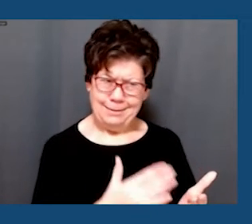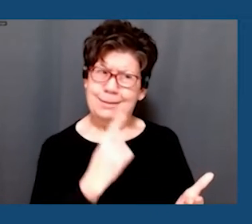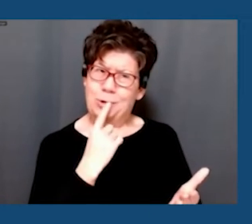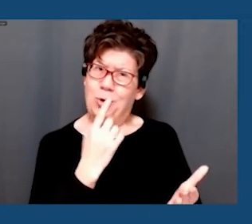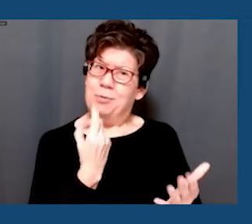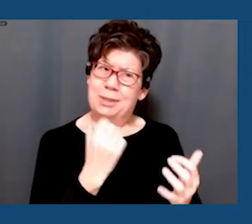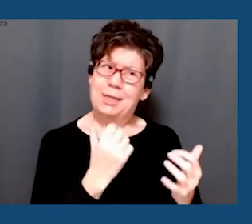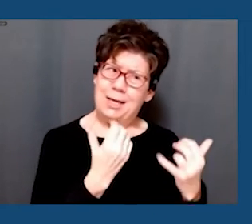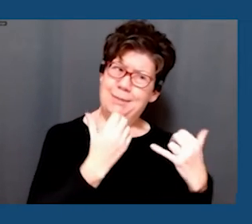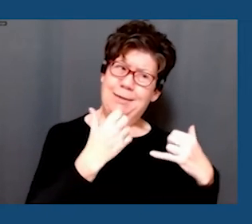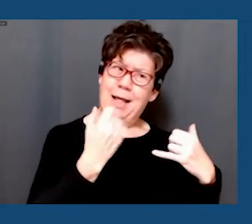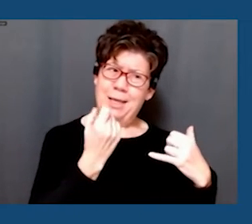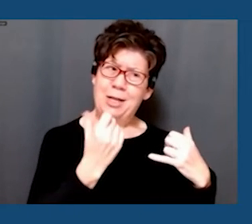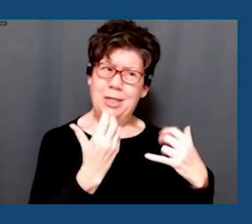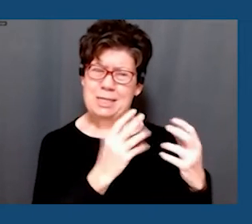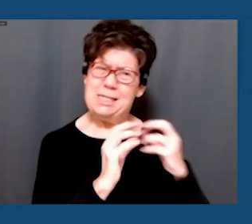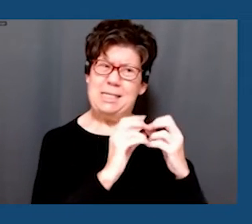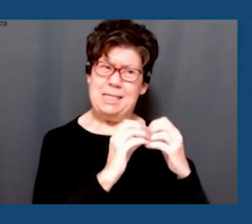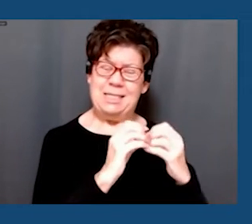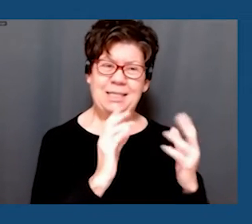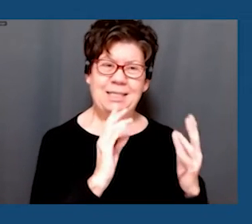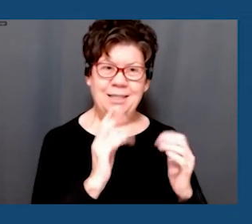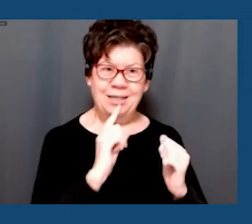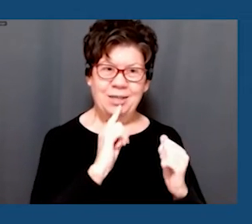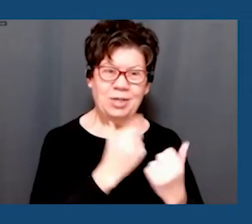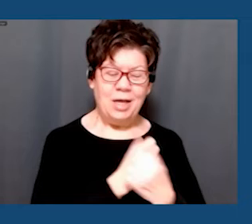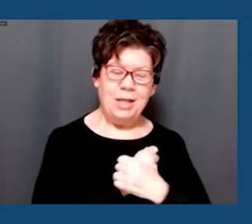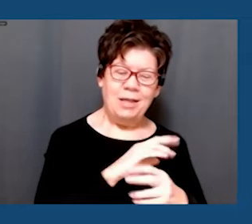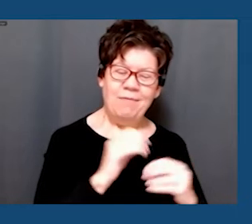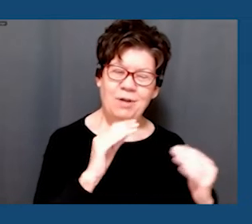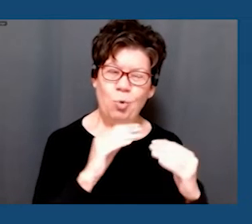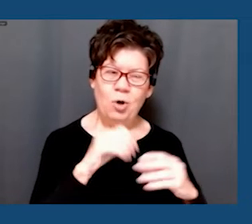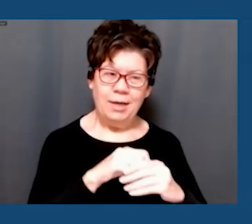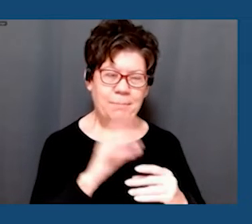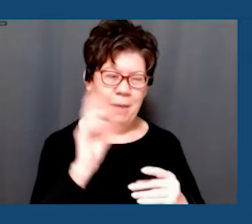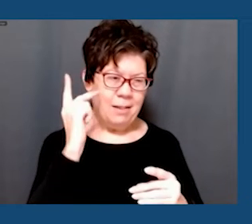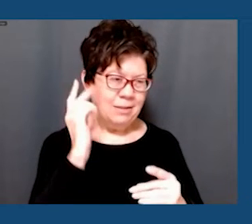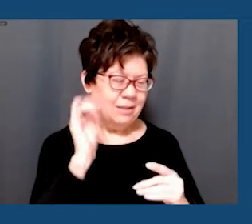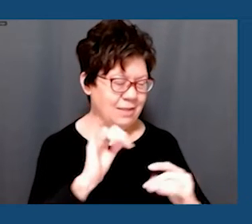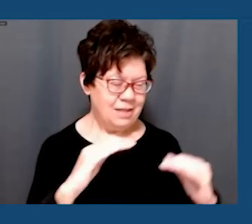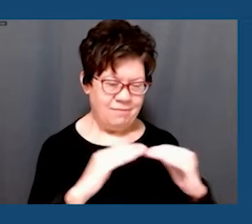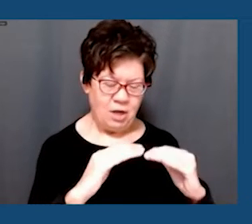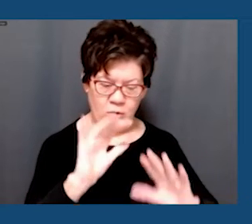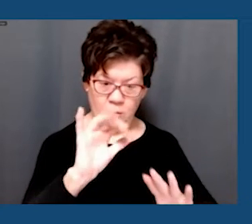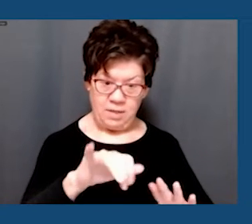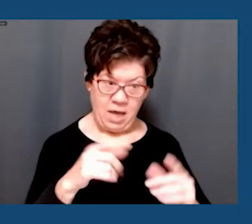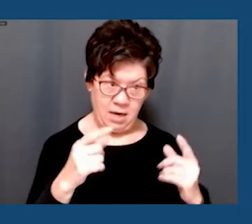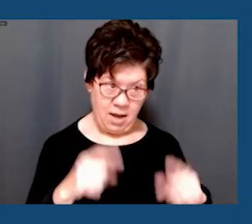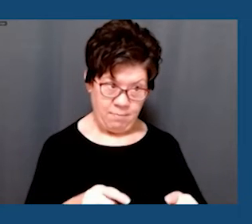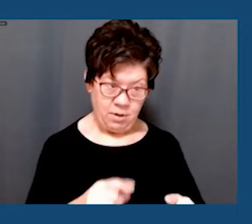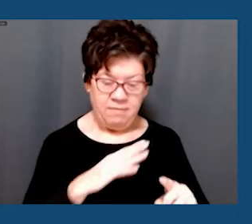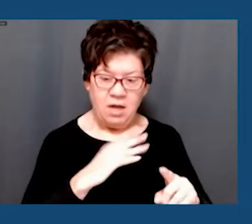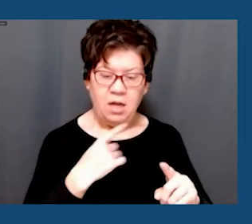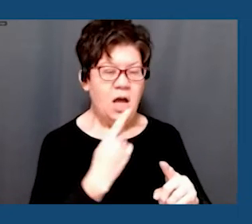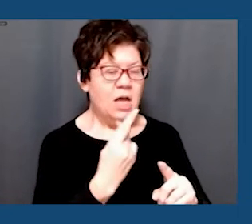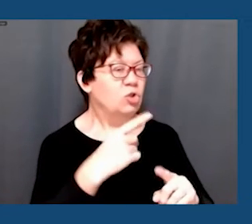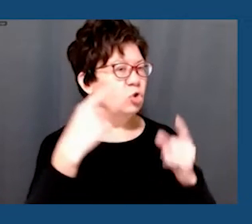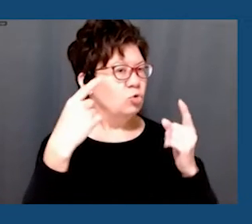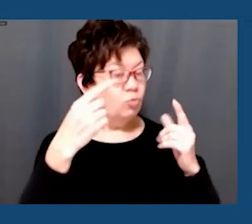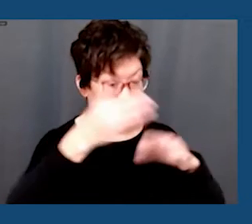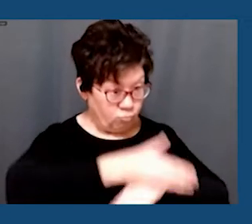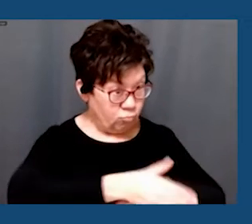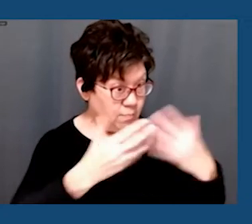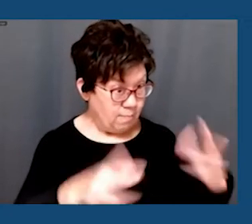But that's all right. That's all's fair in love and war and in politics. So that happened. We made up. We talked. And I said, you need to talk